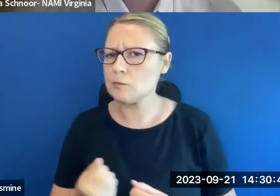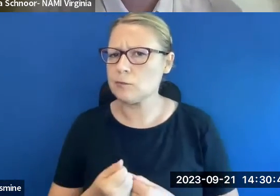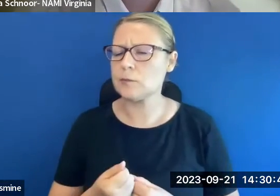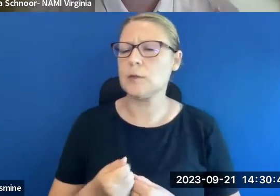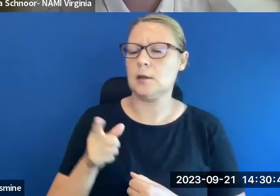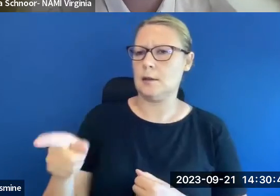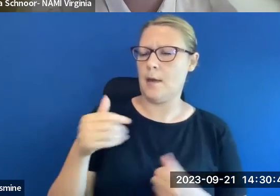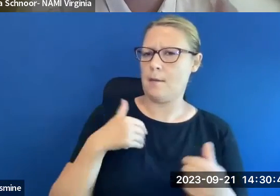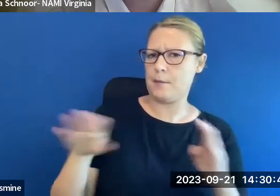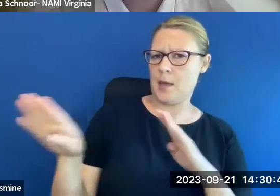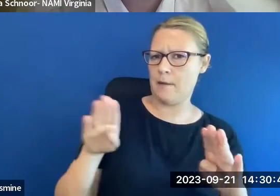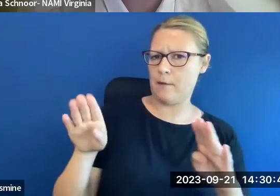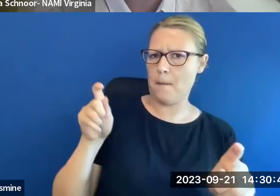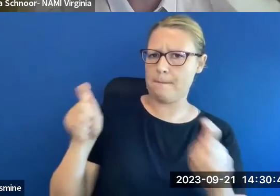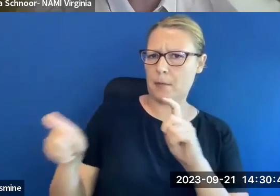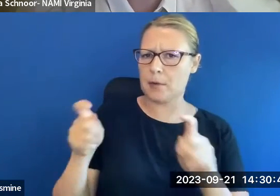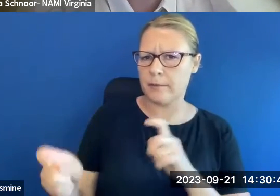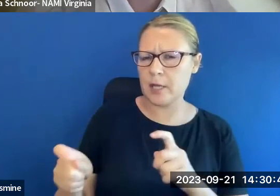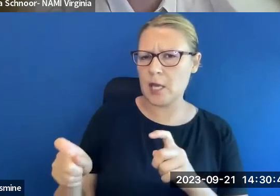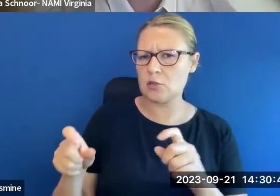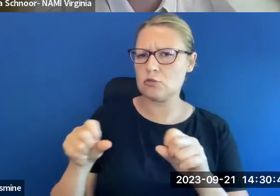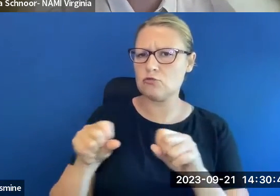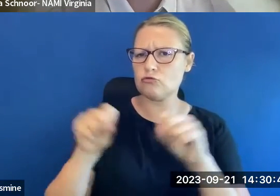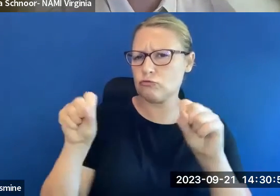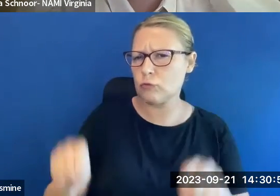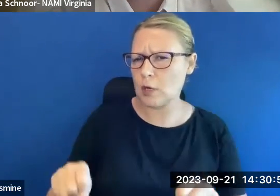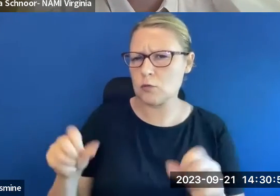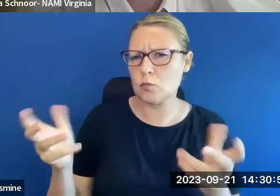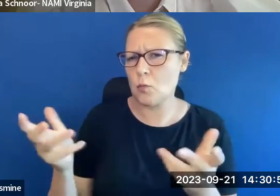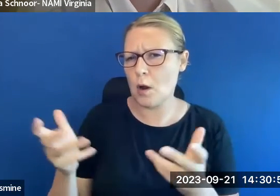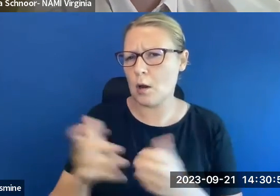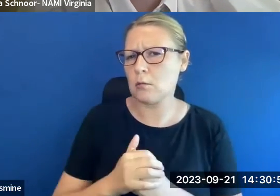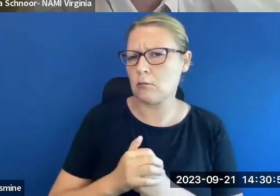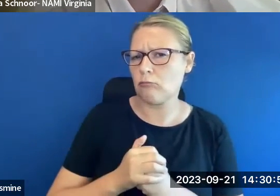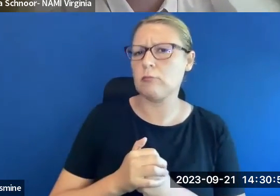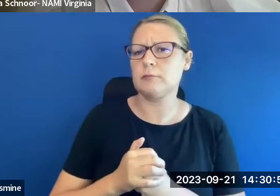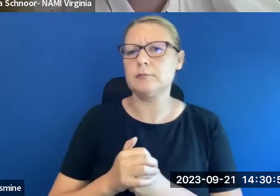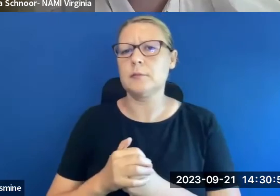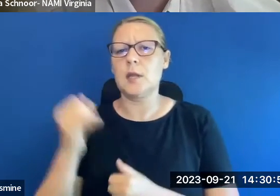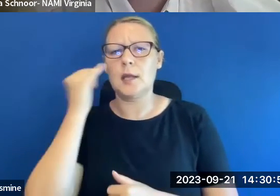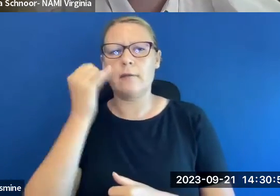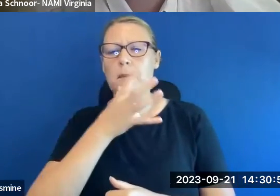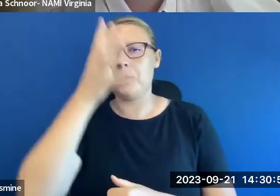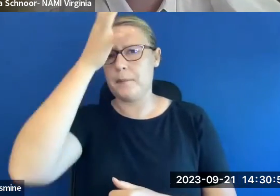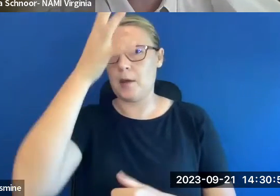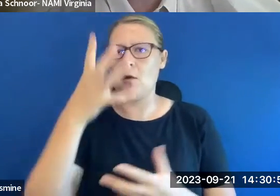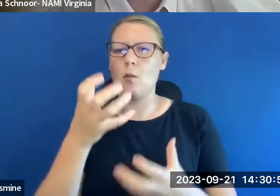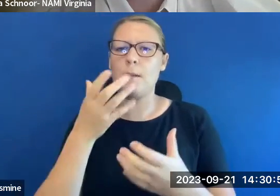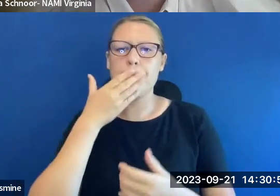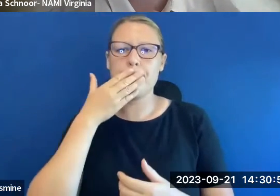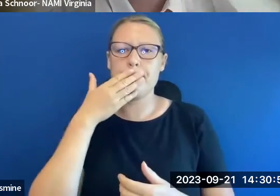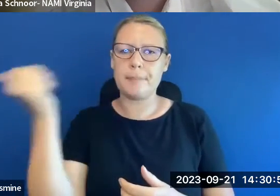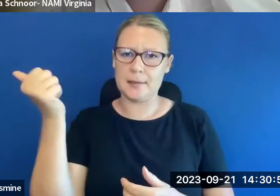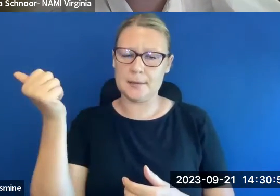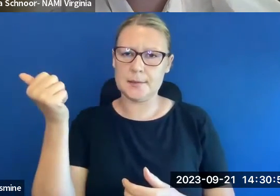an appropriate individualized care plan? I think that if a parent really is trying to act in the best of faith